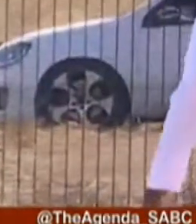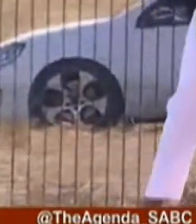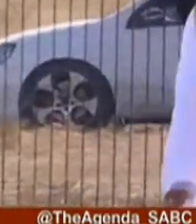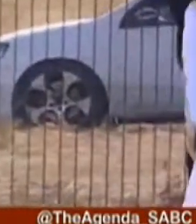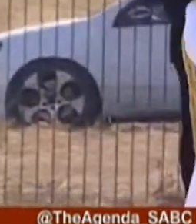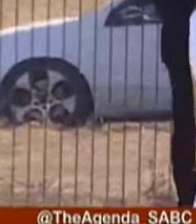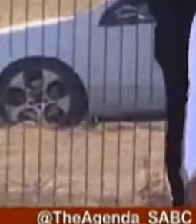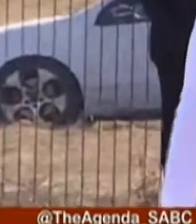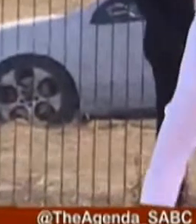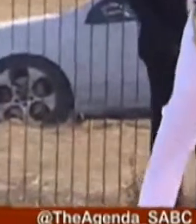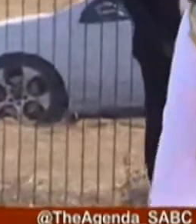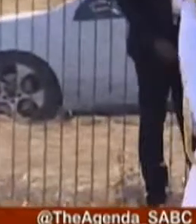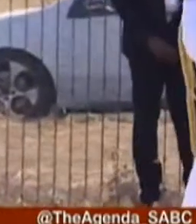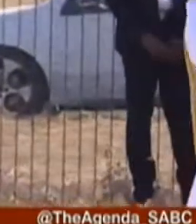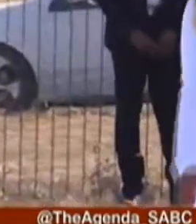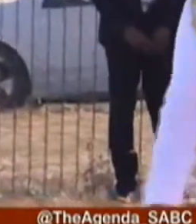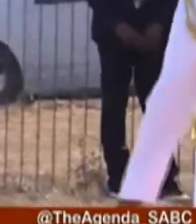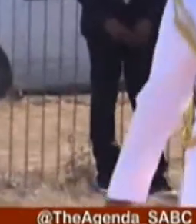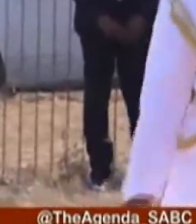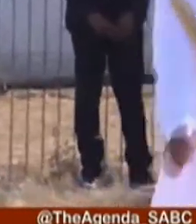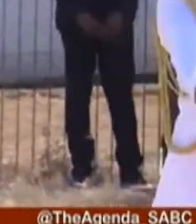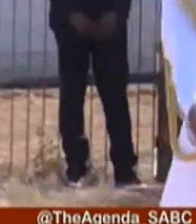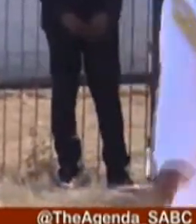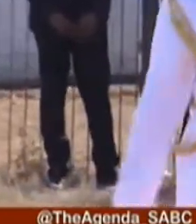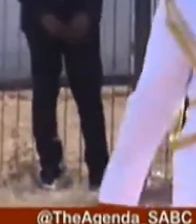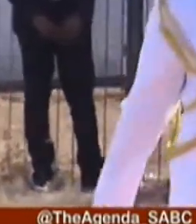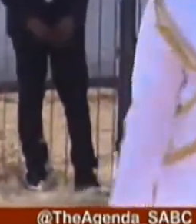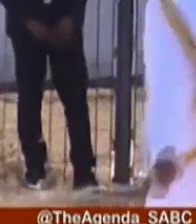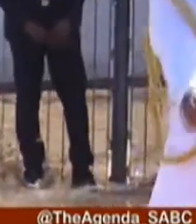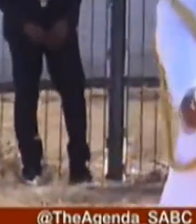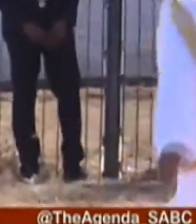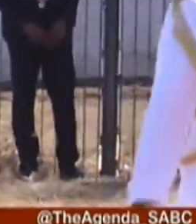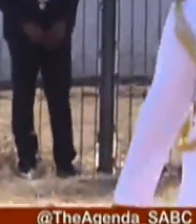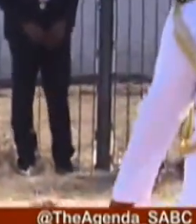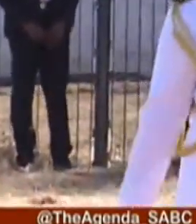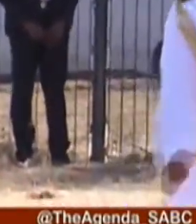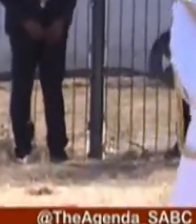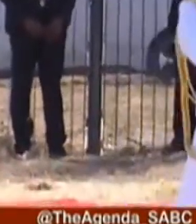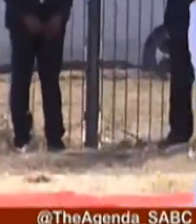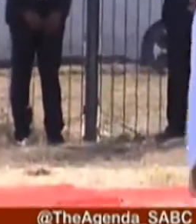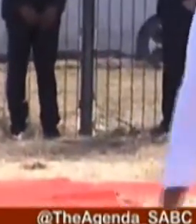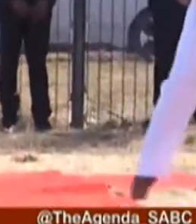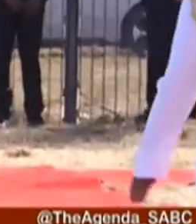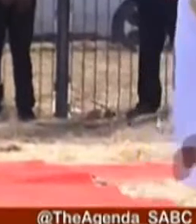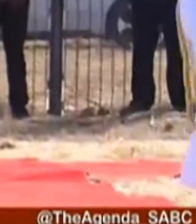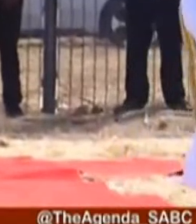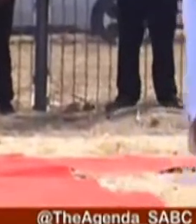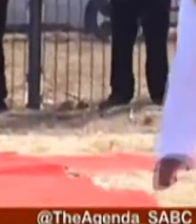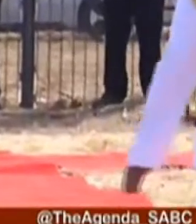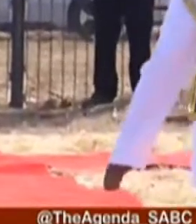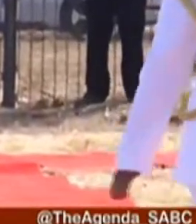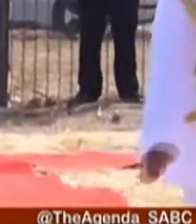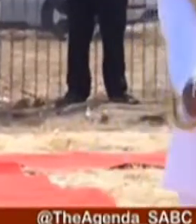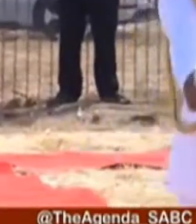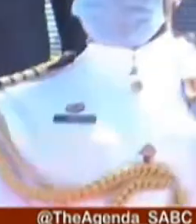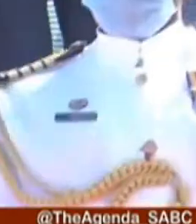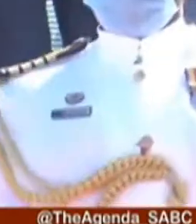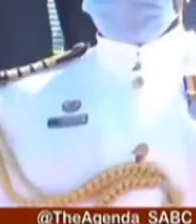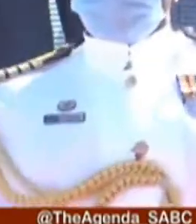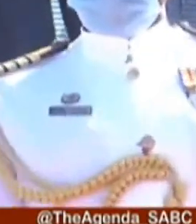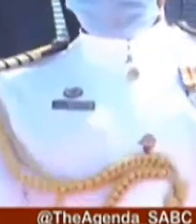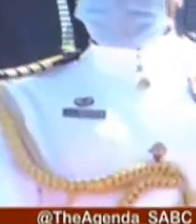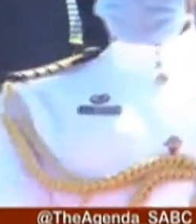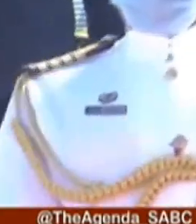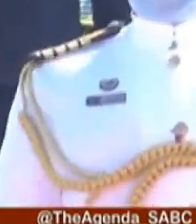And at the beginning of that part, SABC 2 viewers will be joining us for that part of the